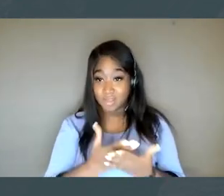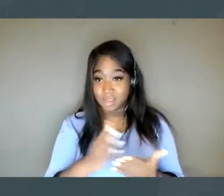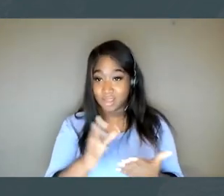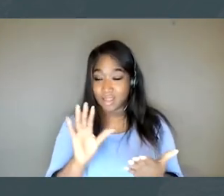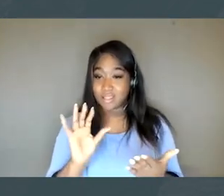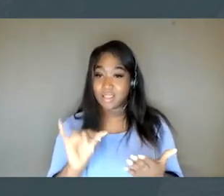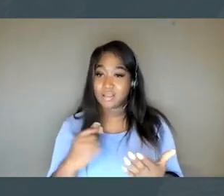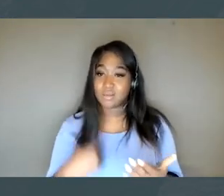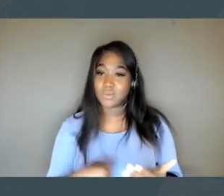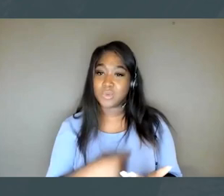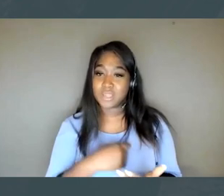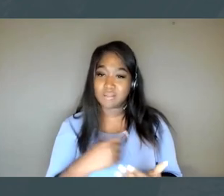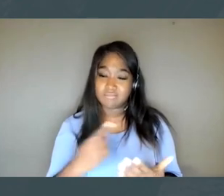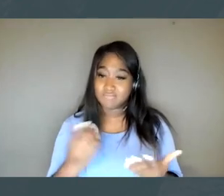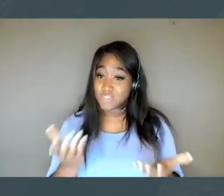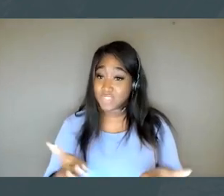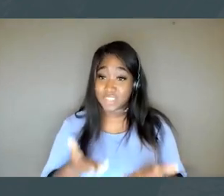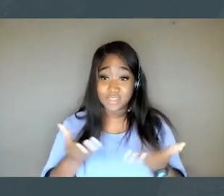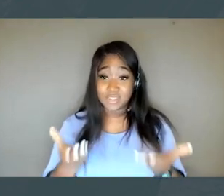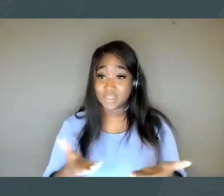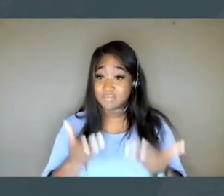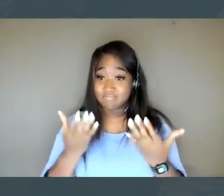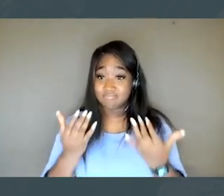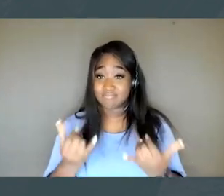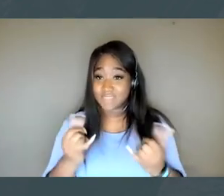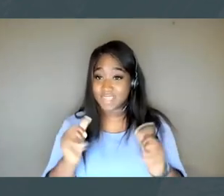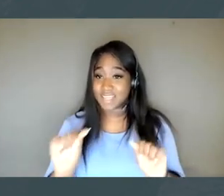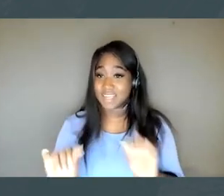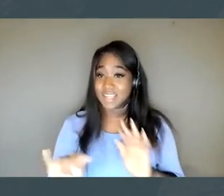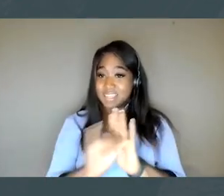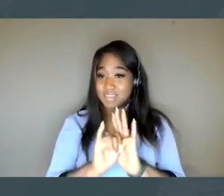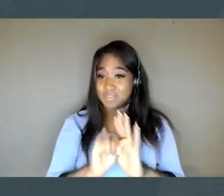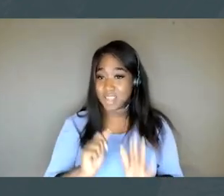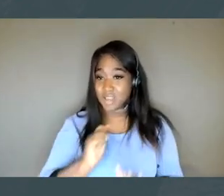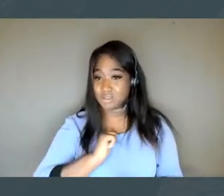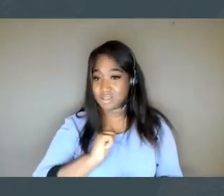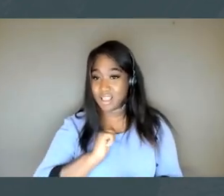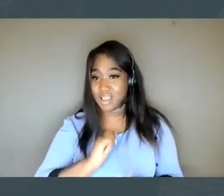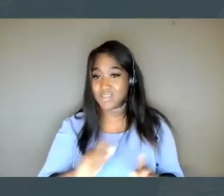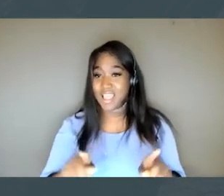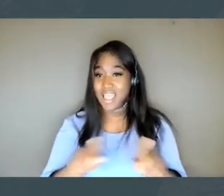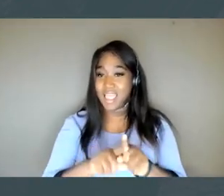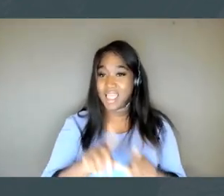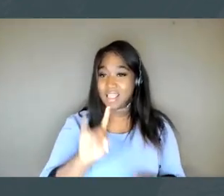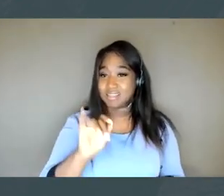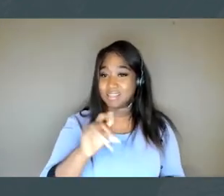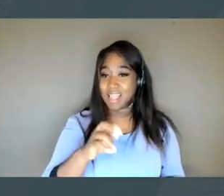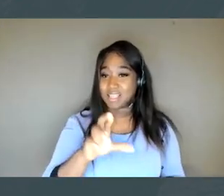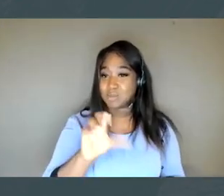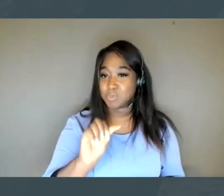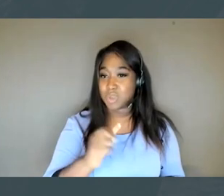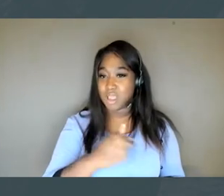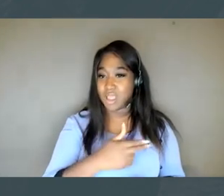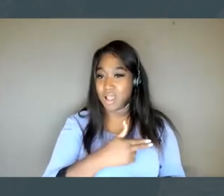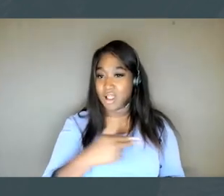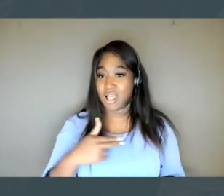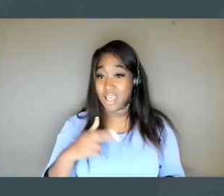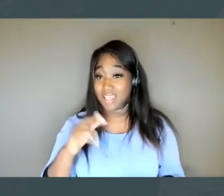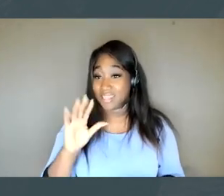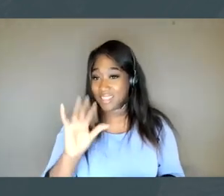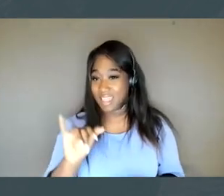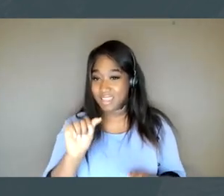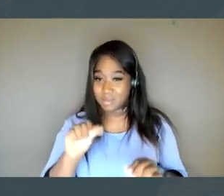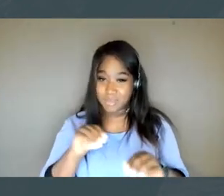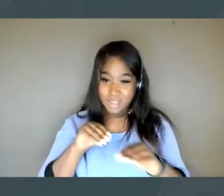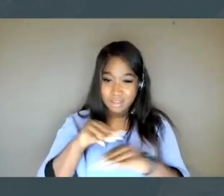we are just even here, and we can identify ourselves as diaspora, can that be a subversive force in